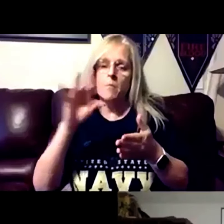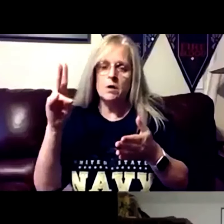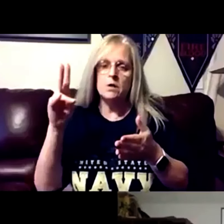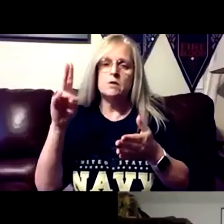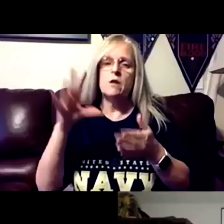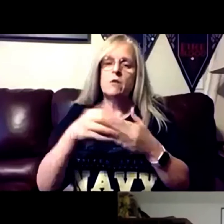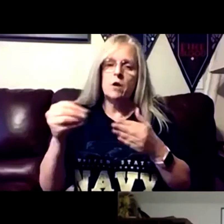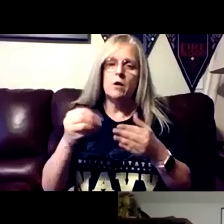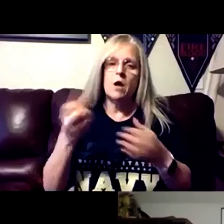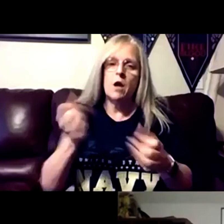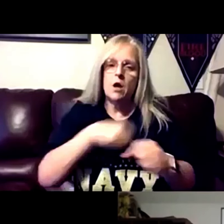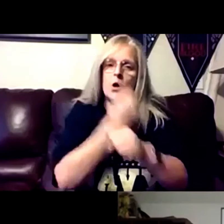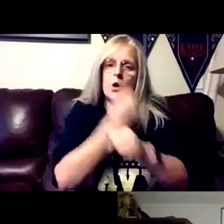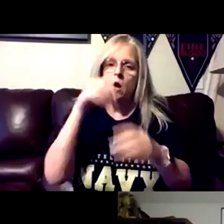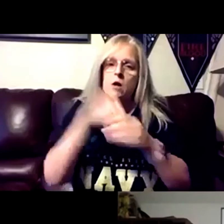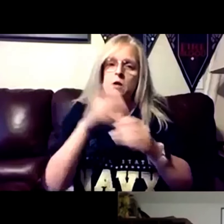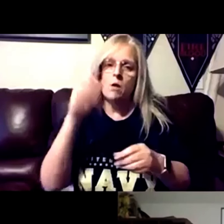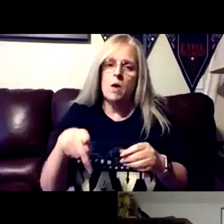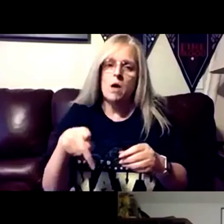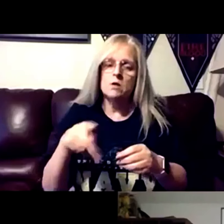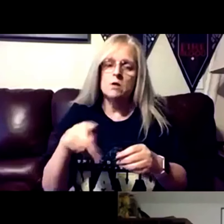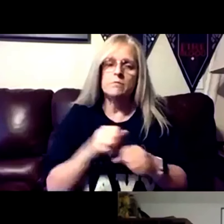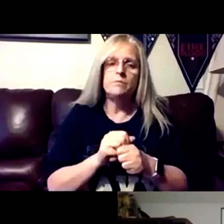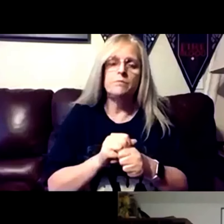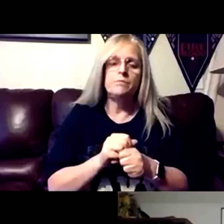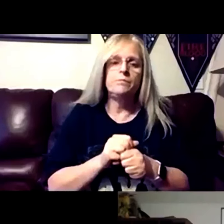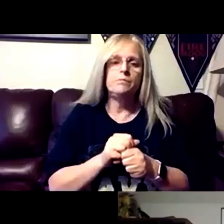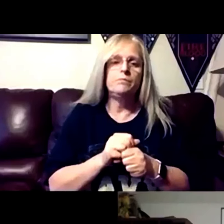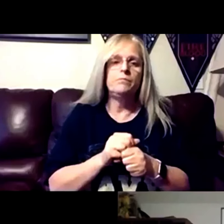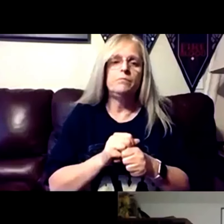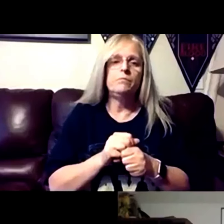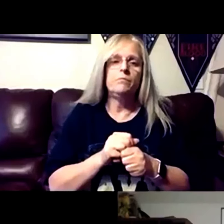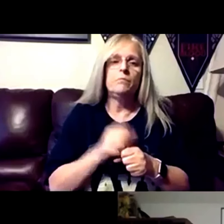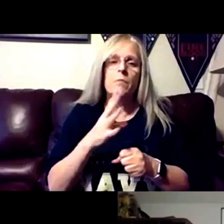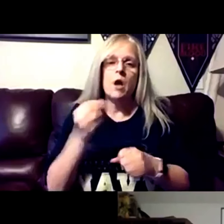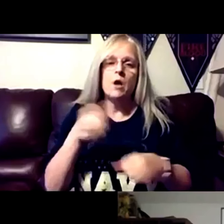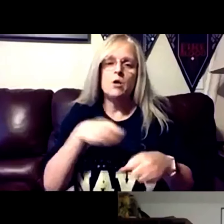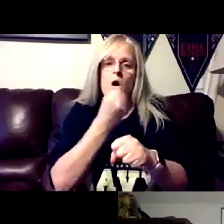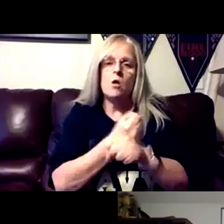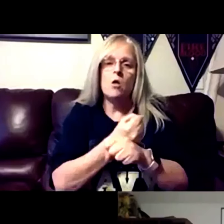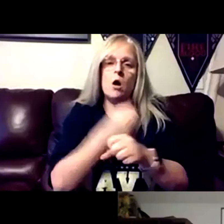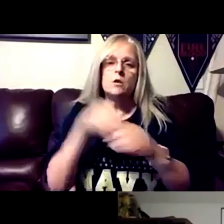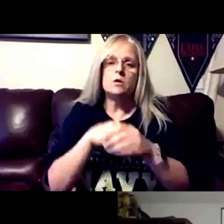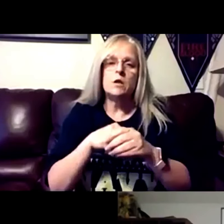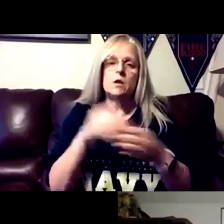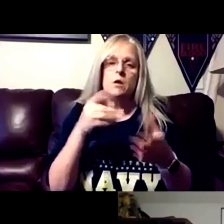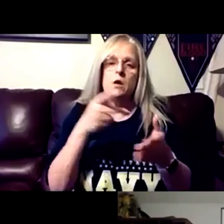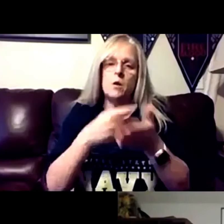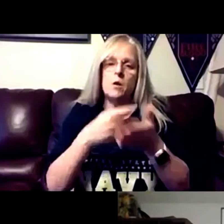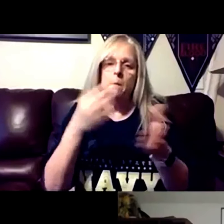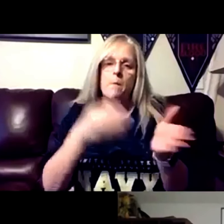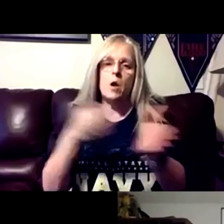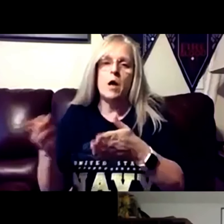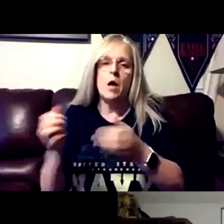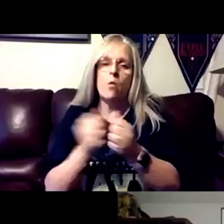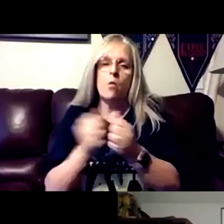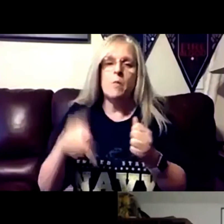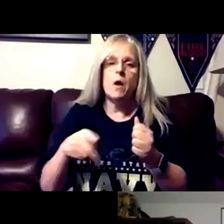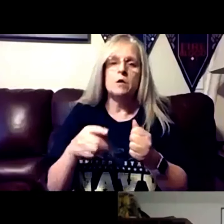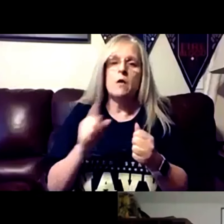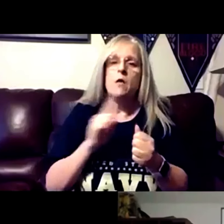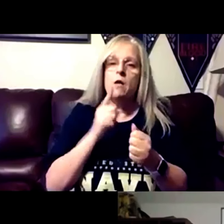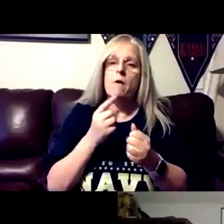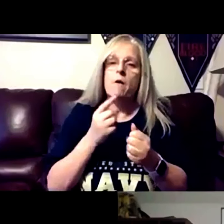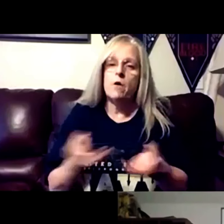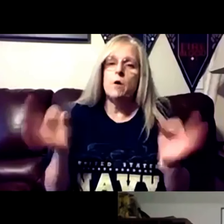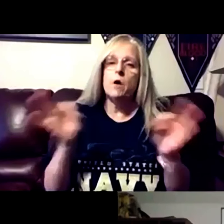you are locked into ONPASSIVE. And you are locked into the pay plan of ONPASSIVE. That's a really important one. You're locked into the